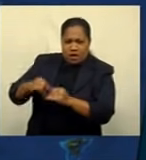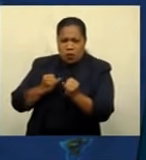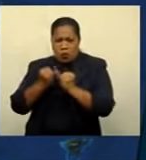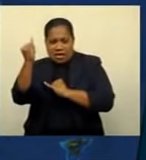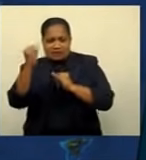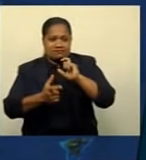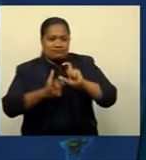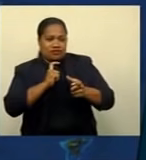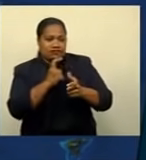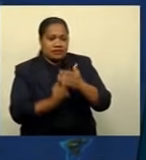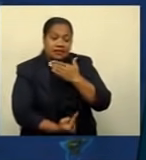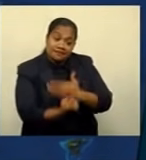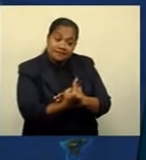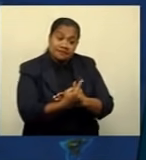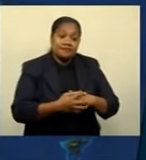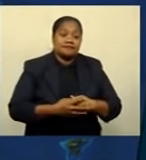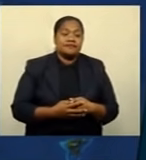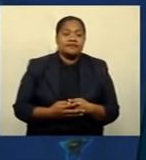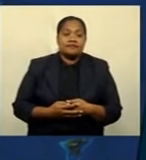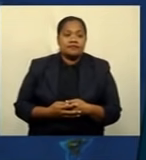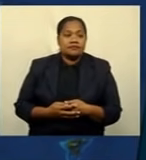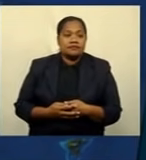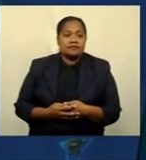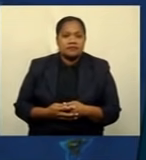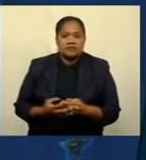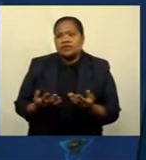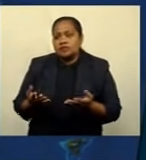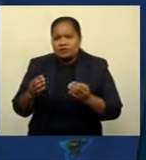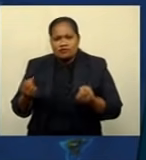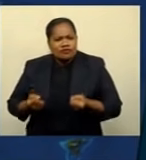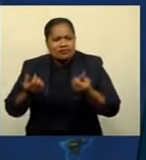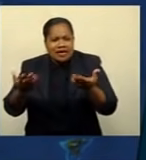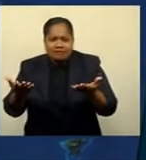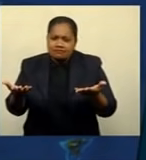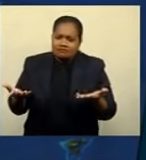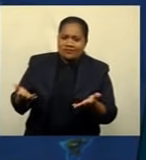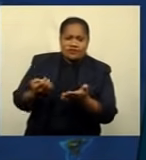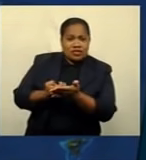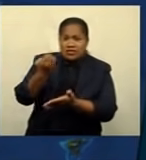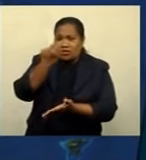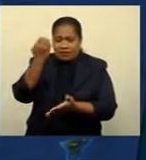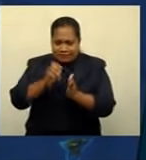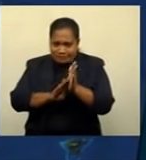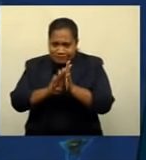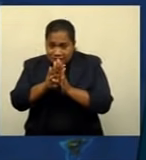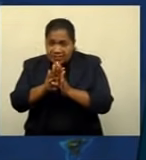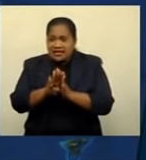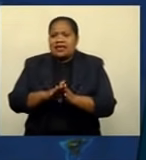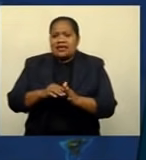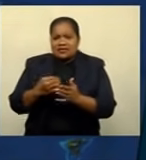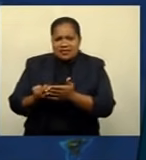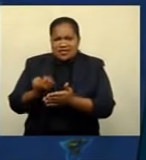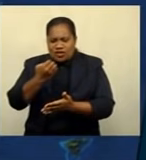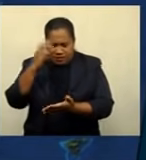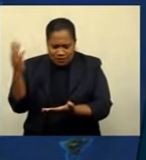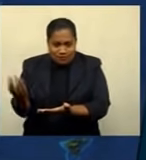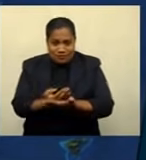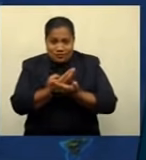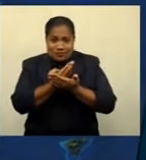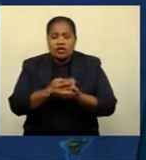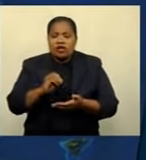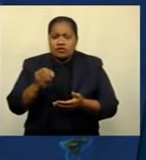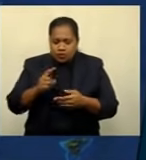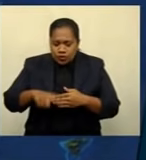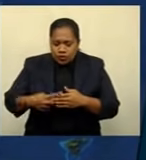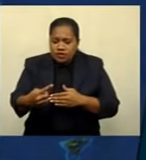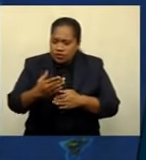it will definitely provide a catalyst for both economic recovery and economic growth. And I think we'll continue to